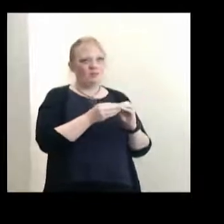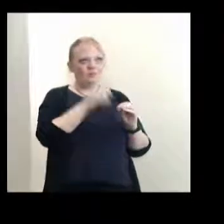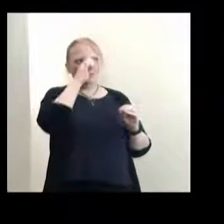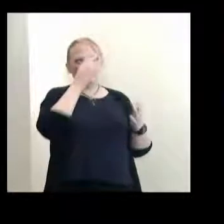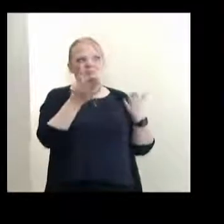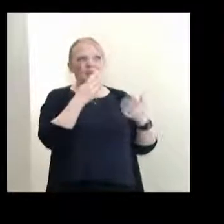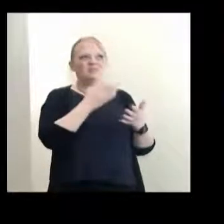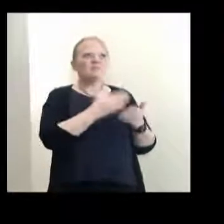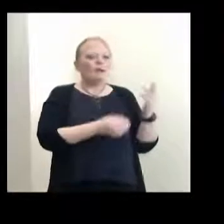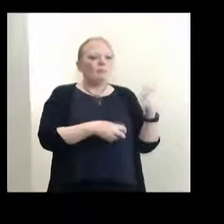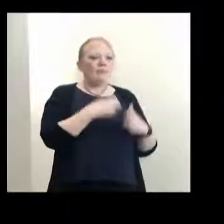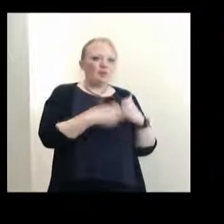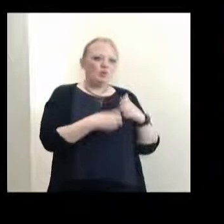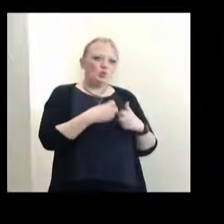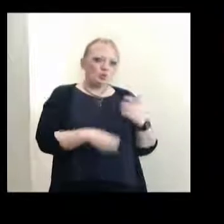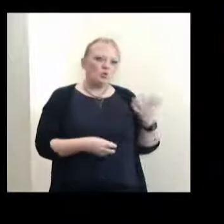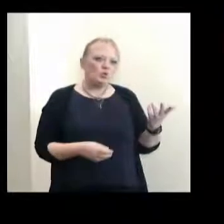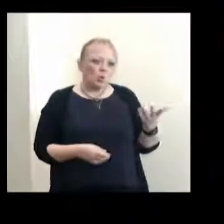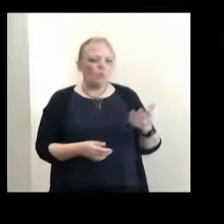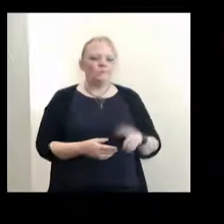issues. So